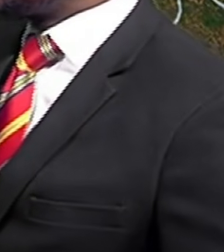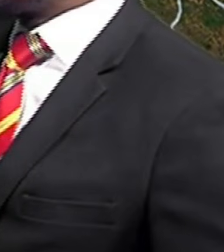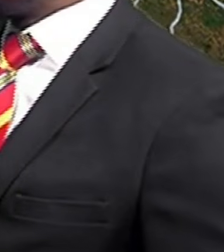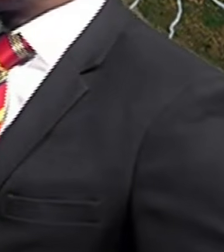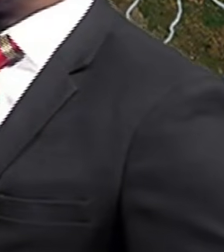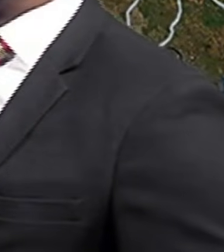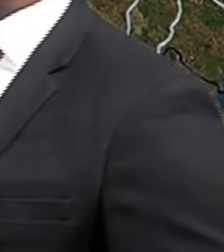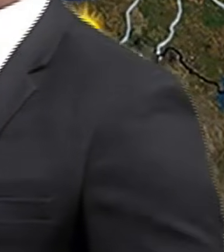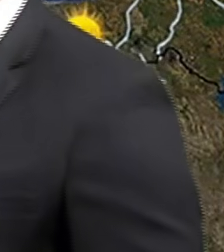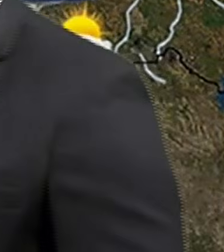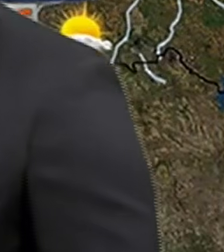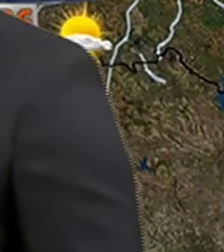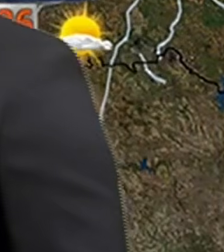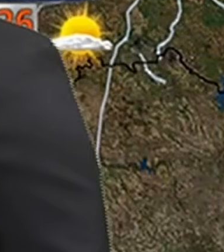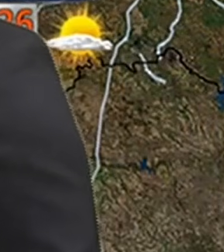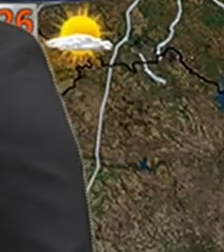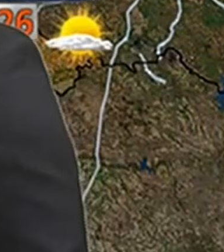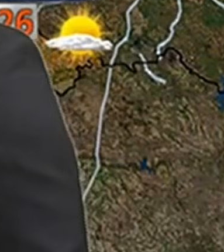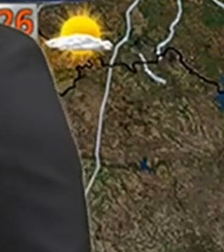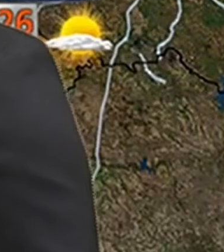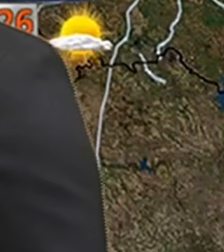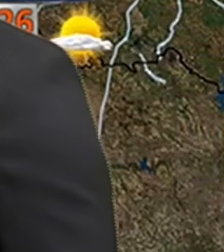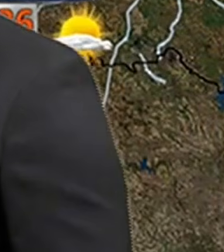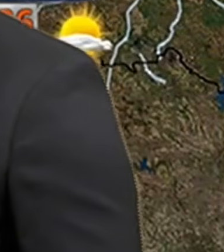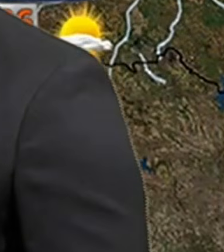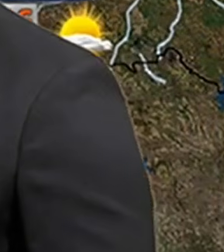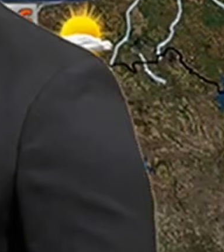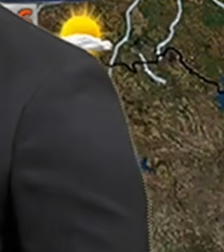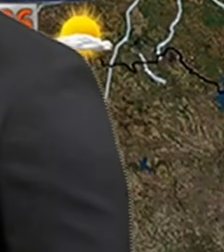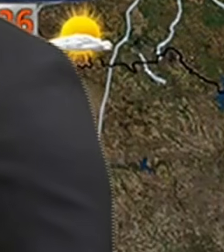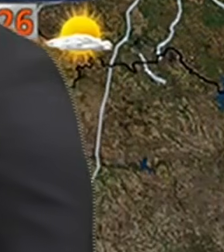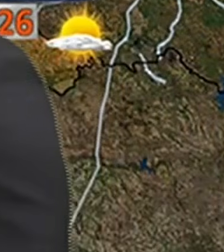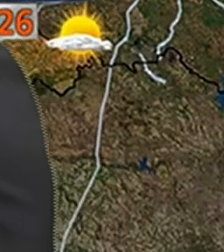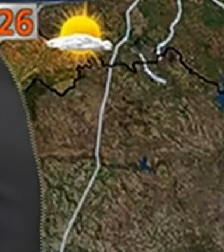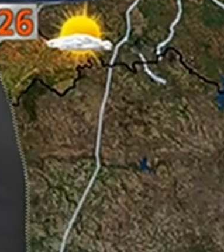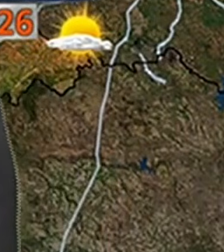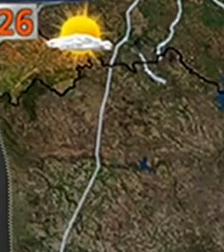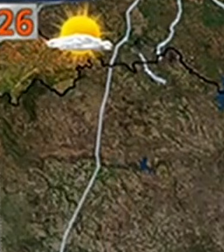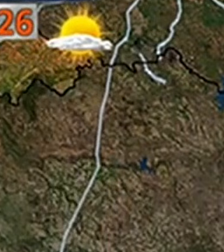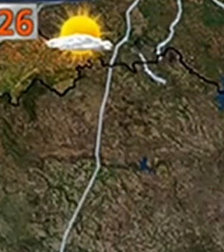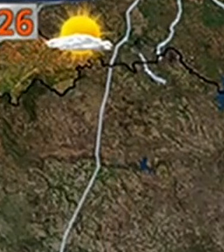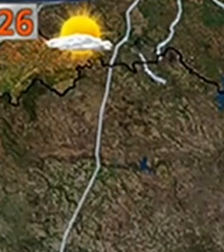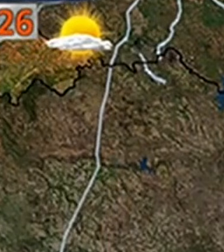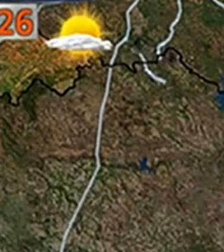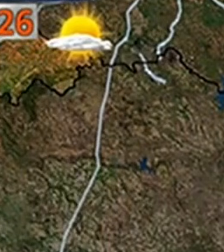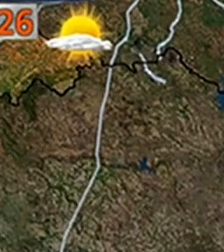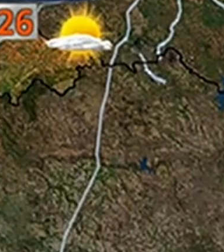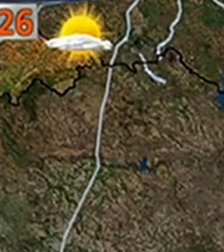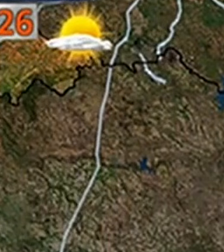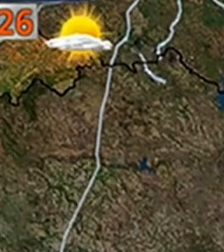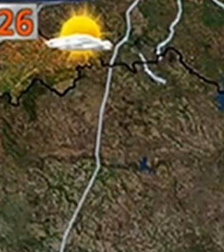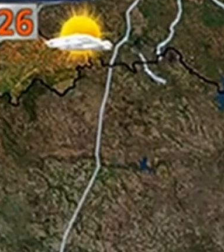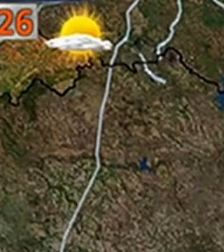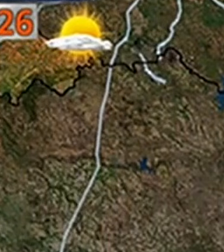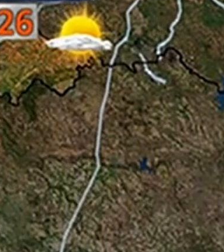re shebile hona ka Ottosdal o tla jala ka Swaziland di khati tla rita fela ho 24 kaofela ha re shebile hona ka Vryburg